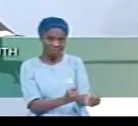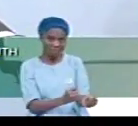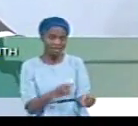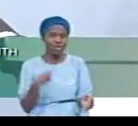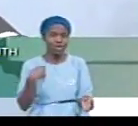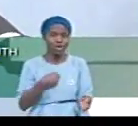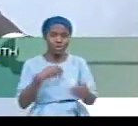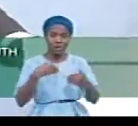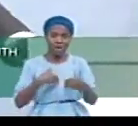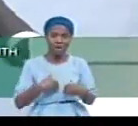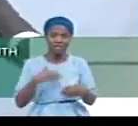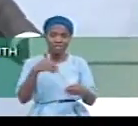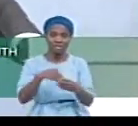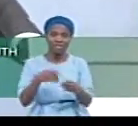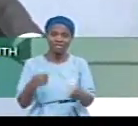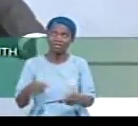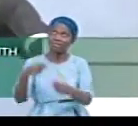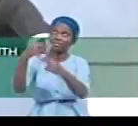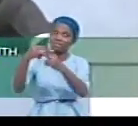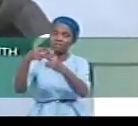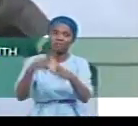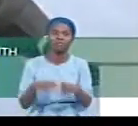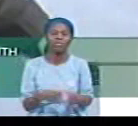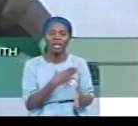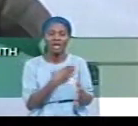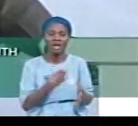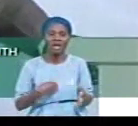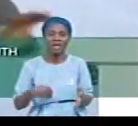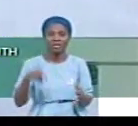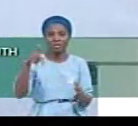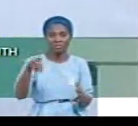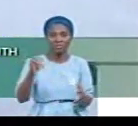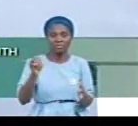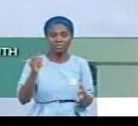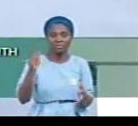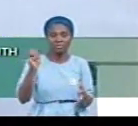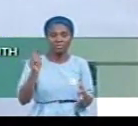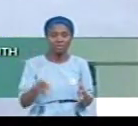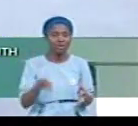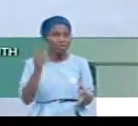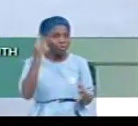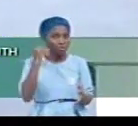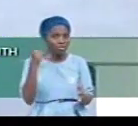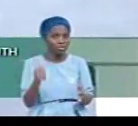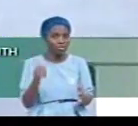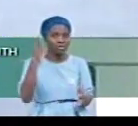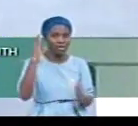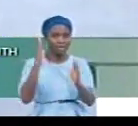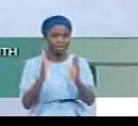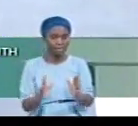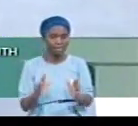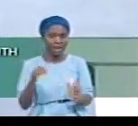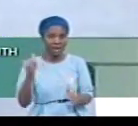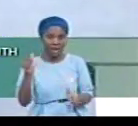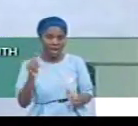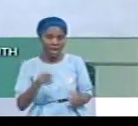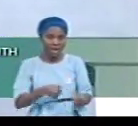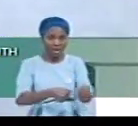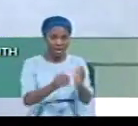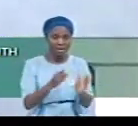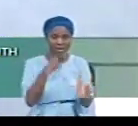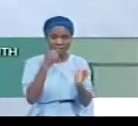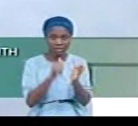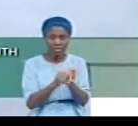in the name. And Peter was a minister, Peter was an apostle, and he said, and his name,